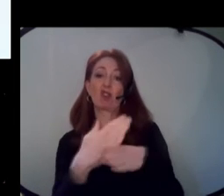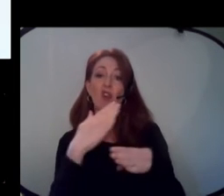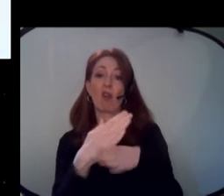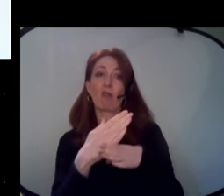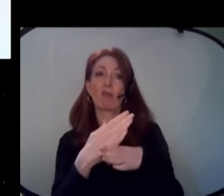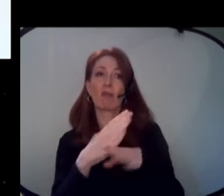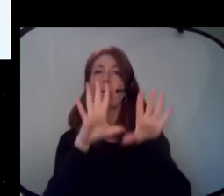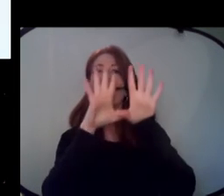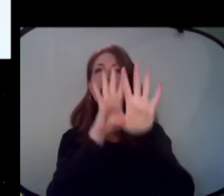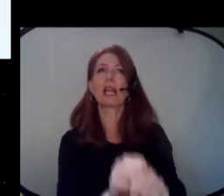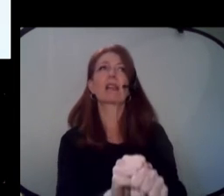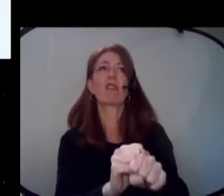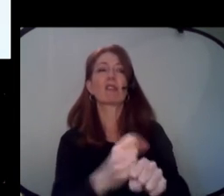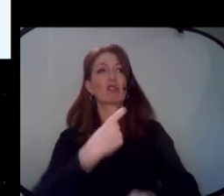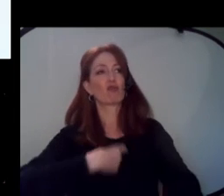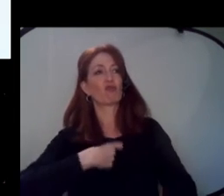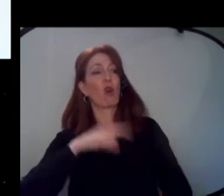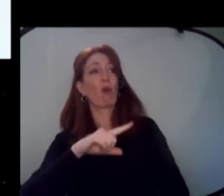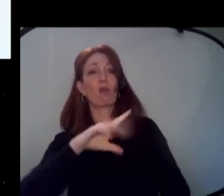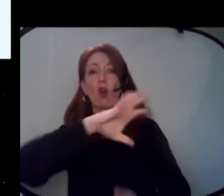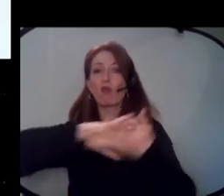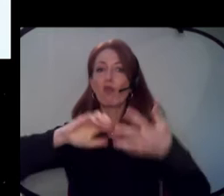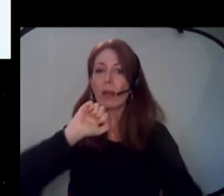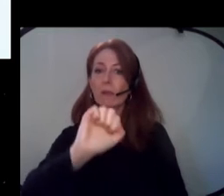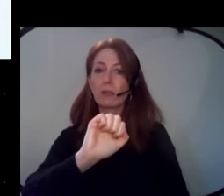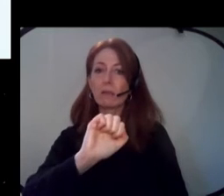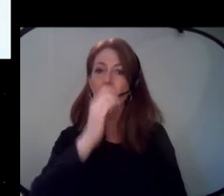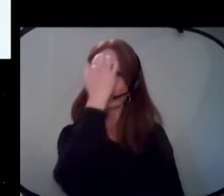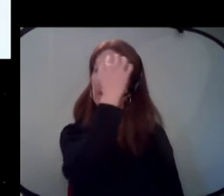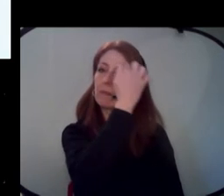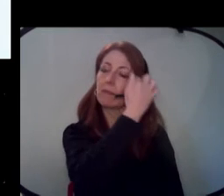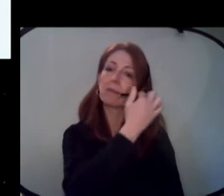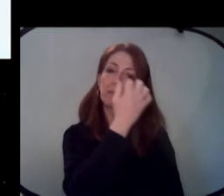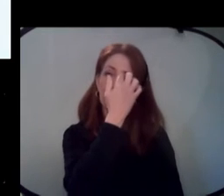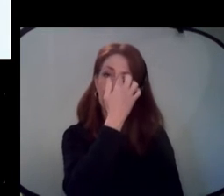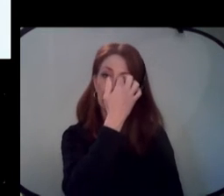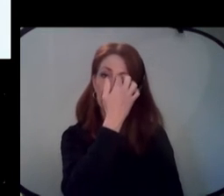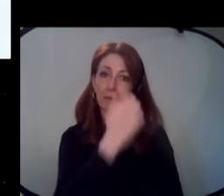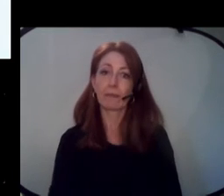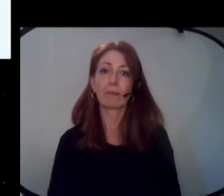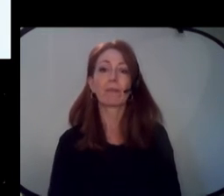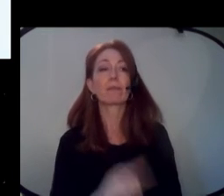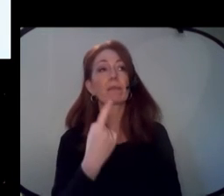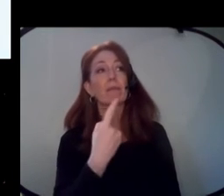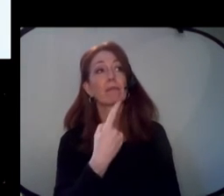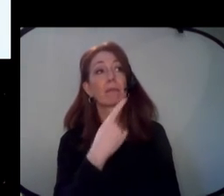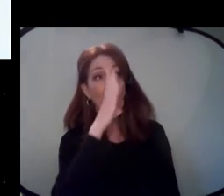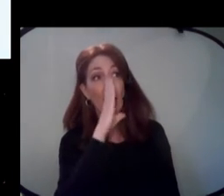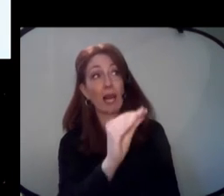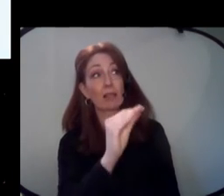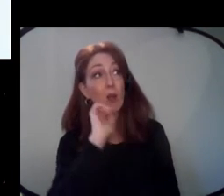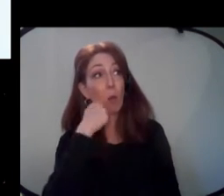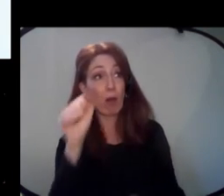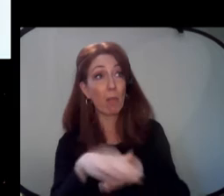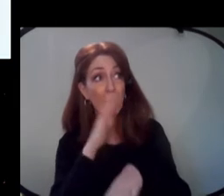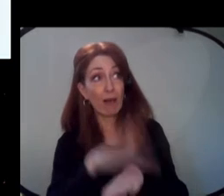advantage of his position and he rapes the young Artemisia, and then tells her that he's going to marry her and goes